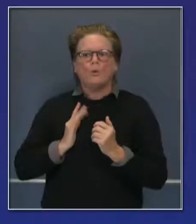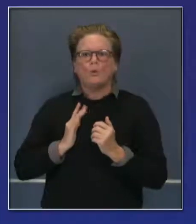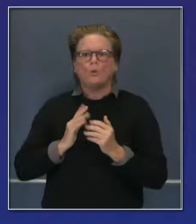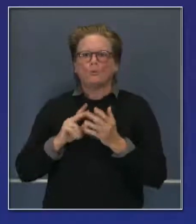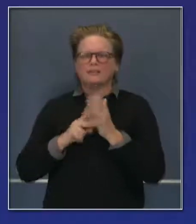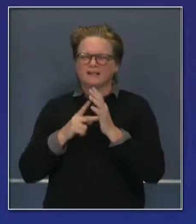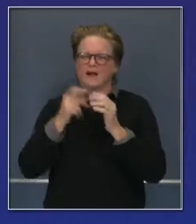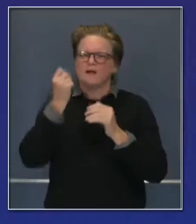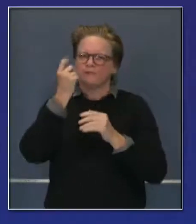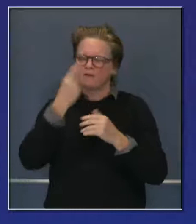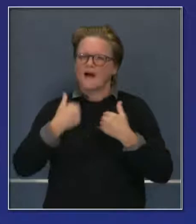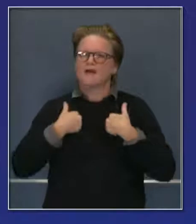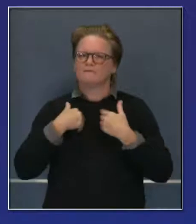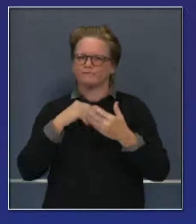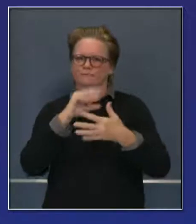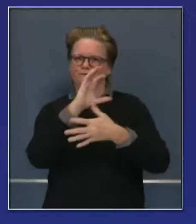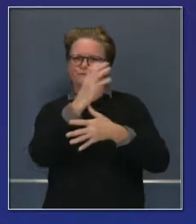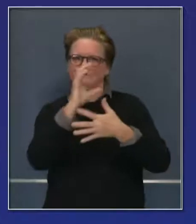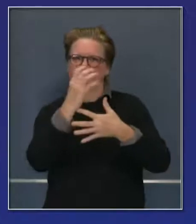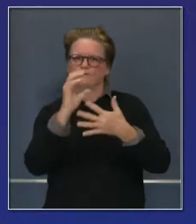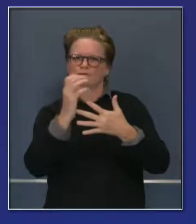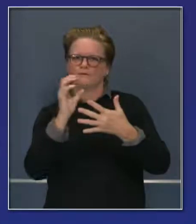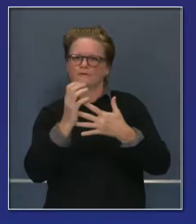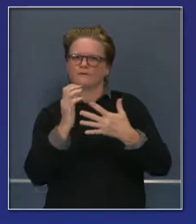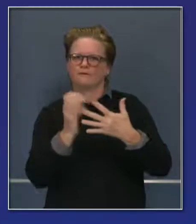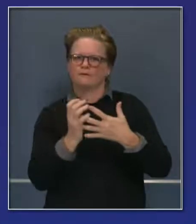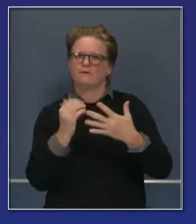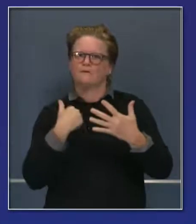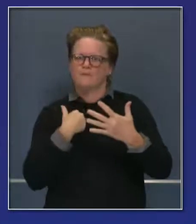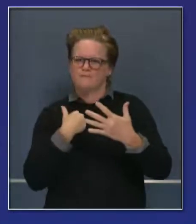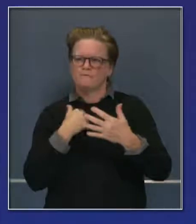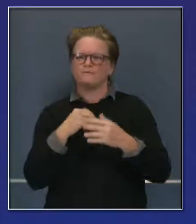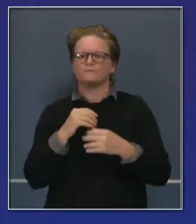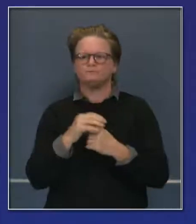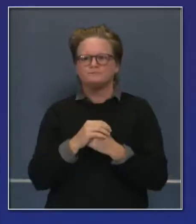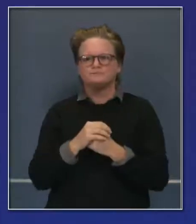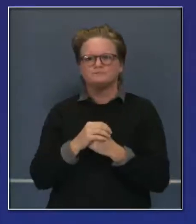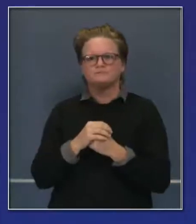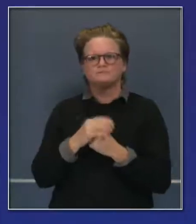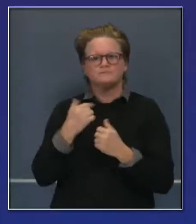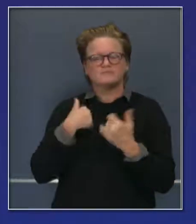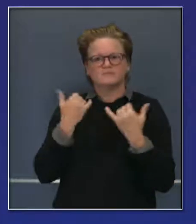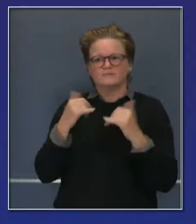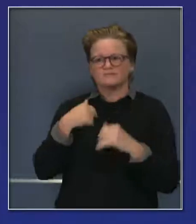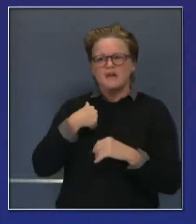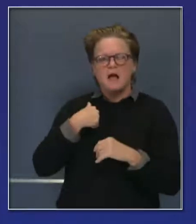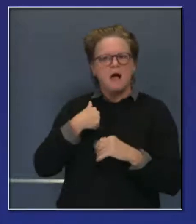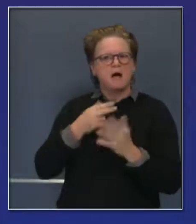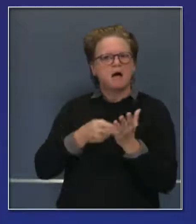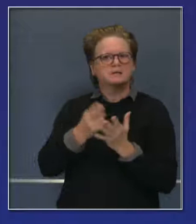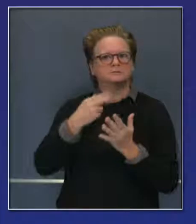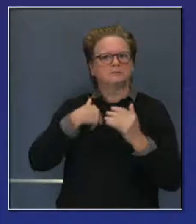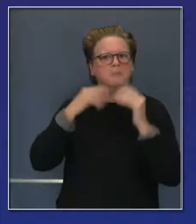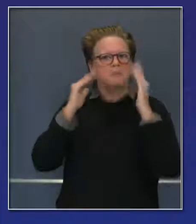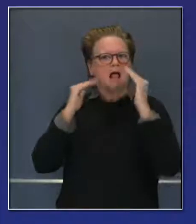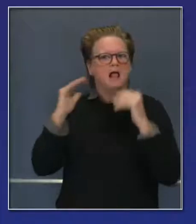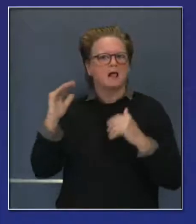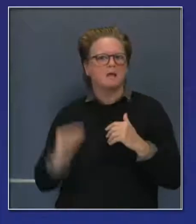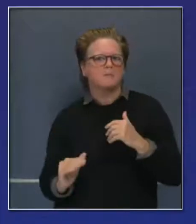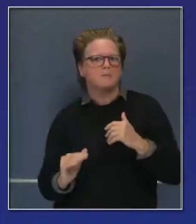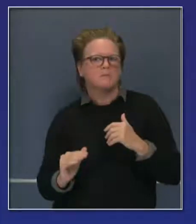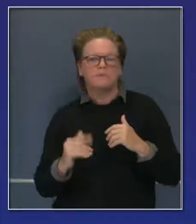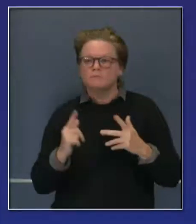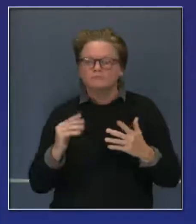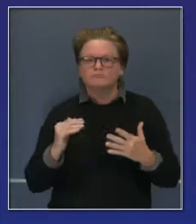end of 50%. Some had projected around 70%. But we're also going to look at the safety and the efficacy. And that's why we put together a